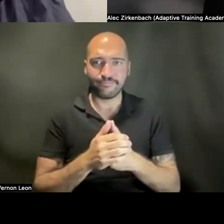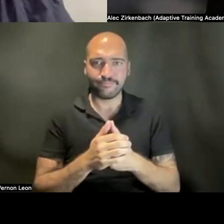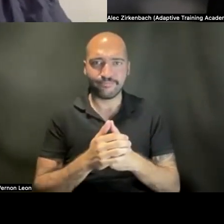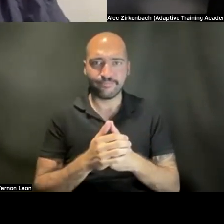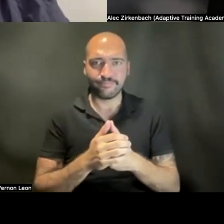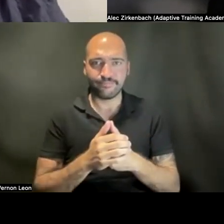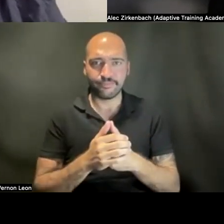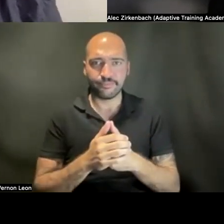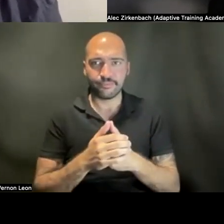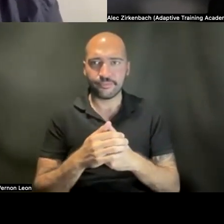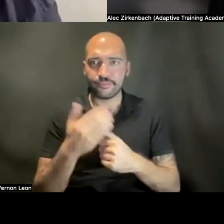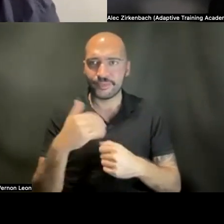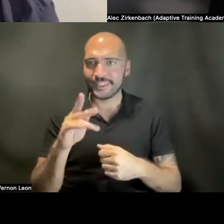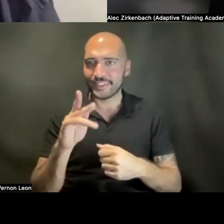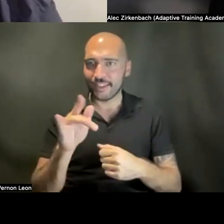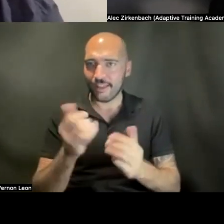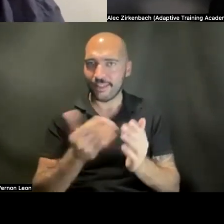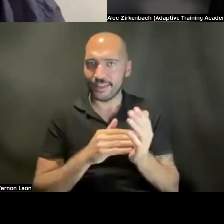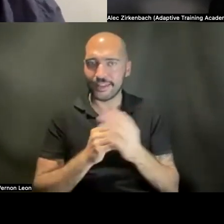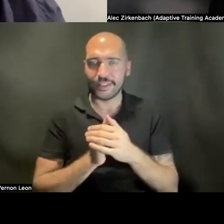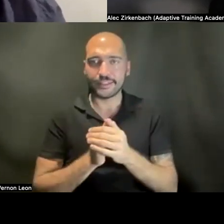Yeah, absolutely. This is Kyle again.